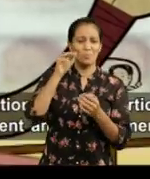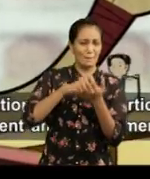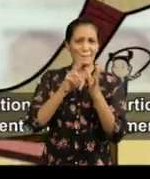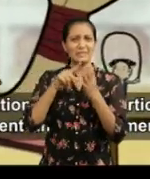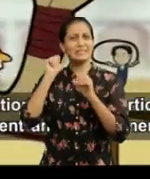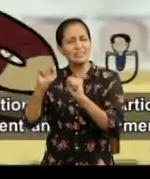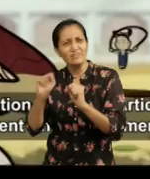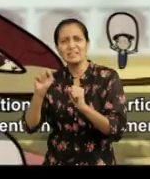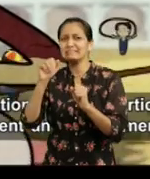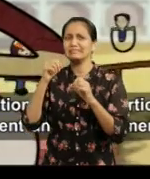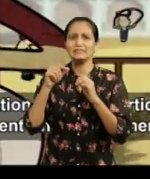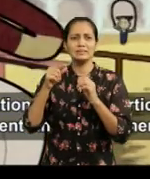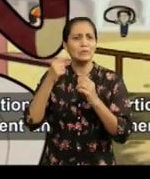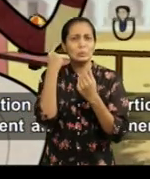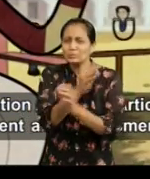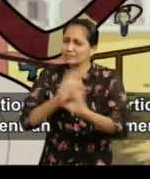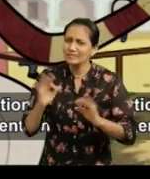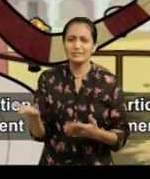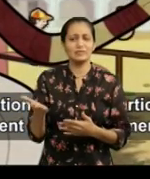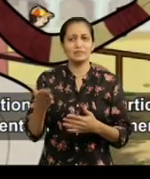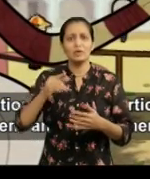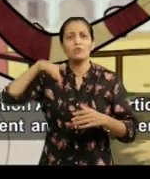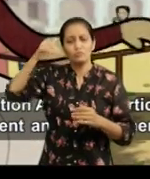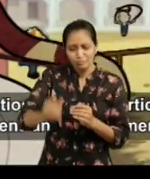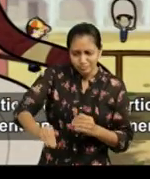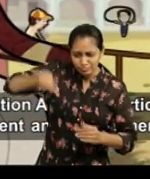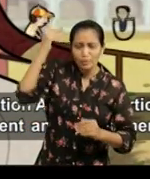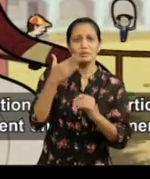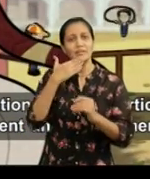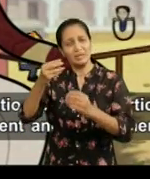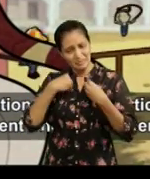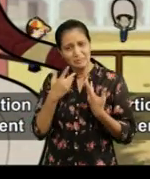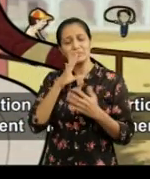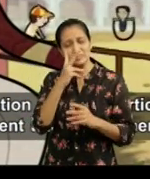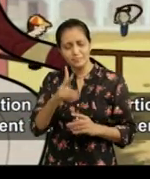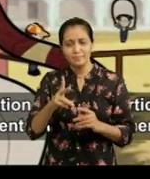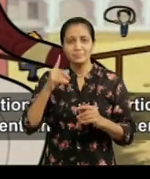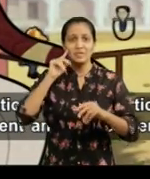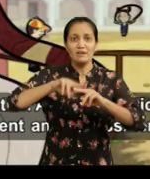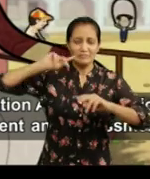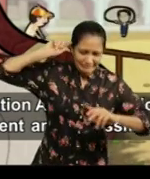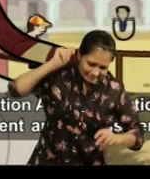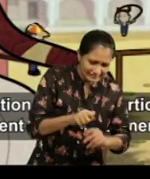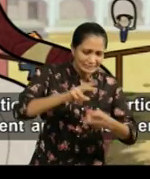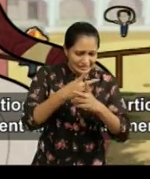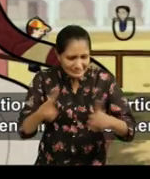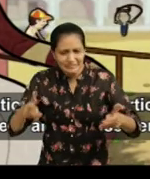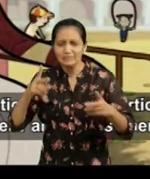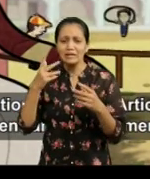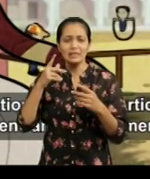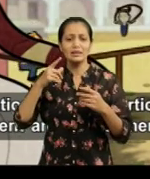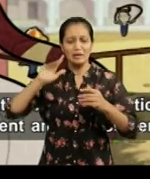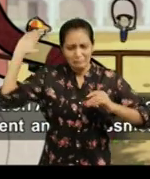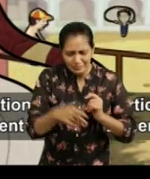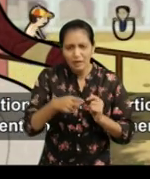Money has been a difficult good for nothing, kid. He will thank me someday. Harsh disciplining affects the child